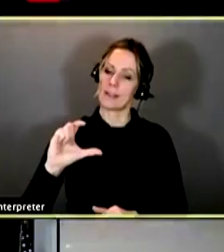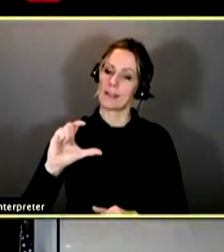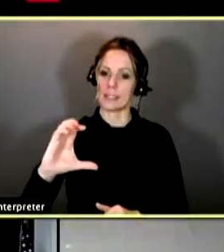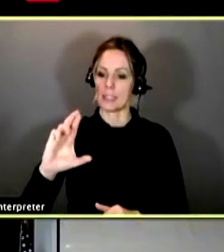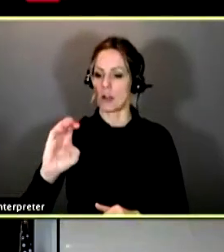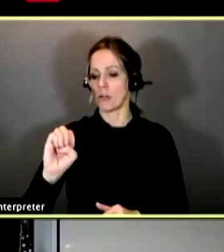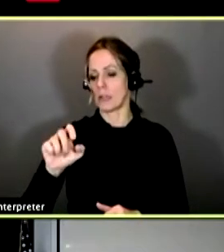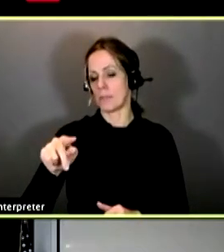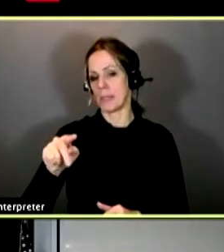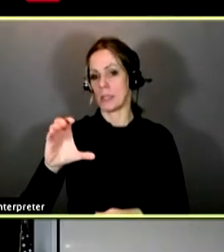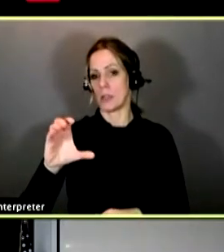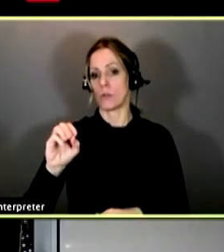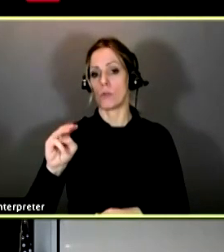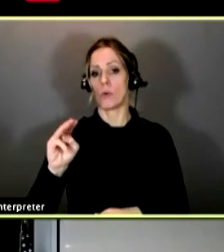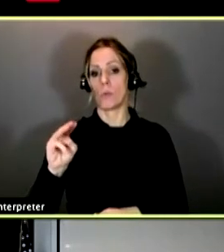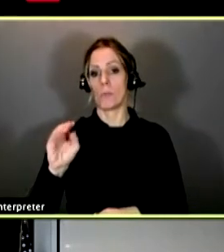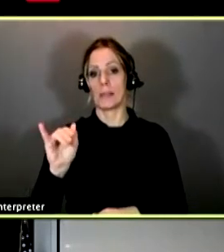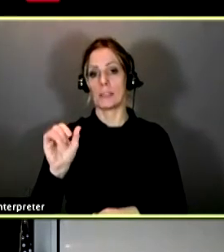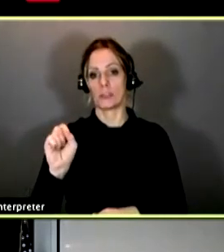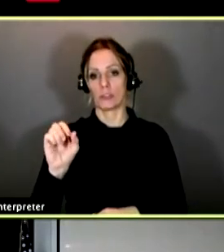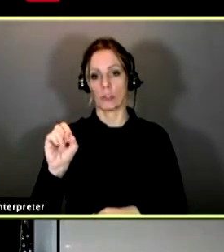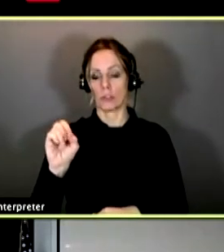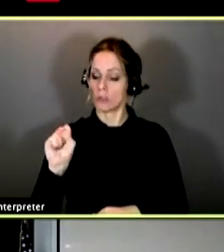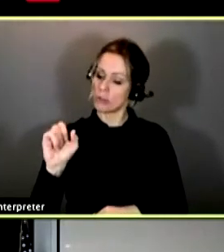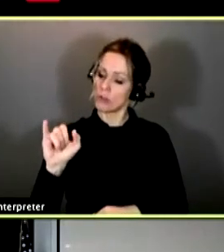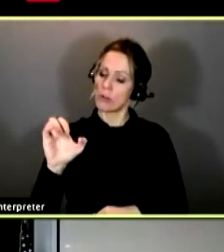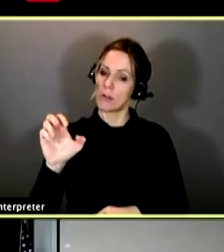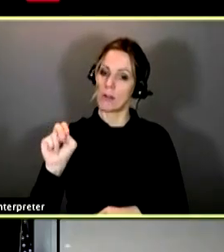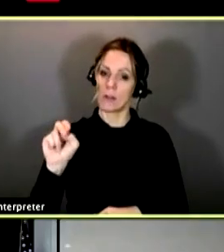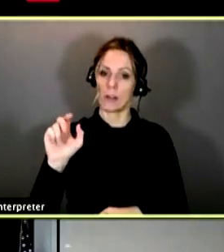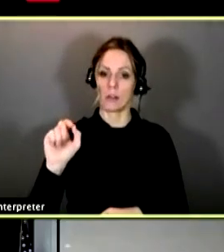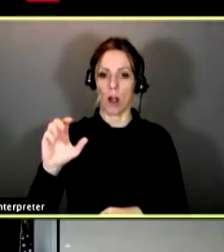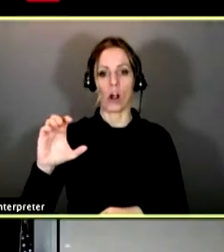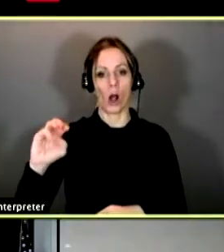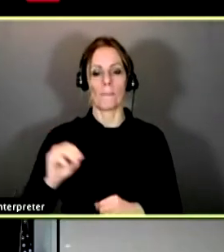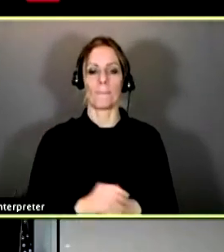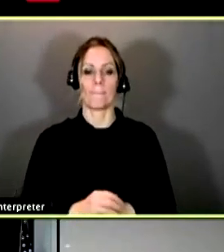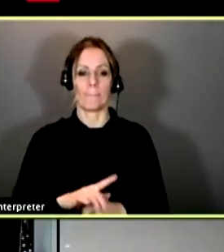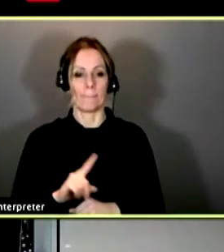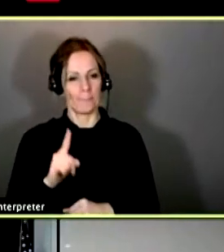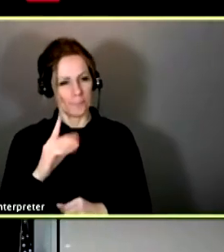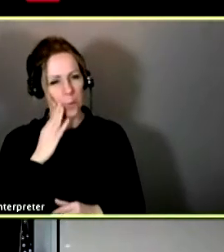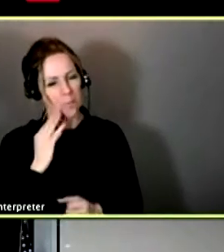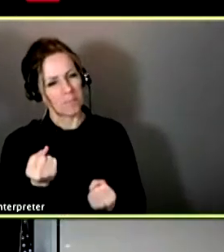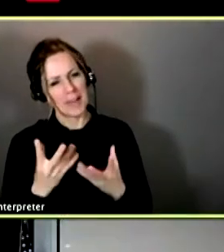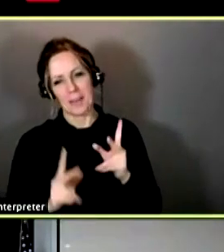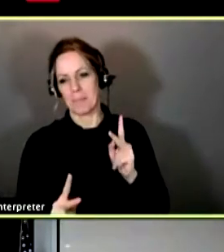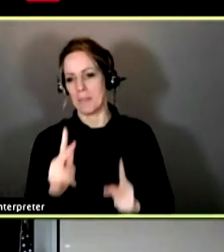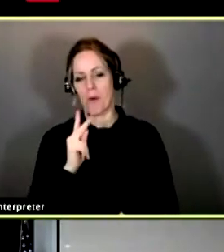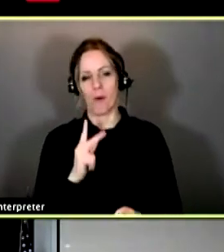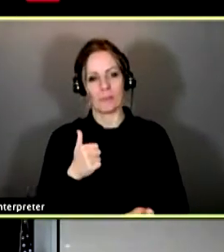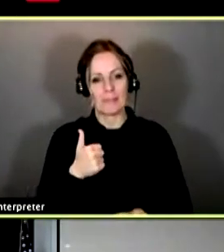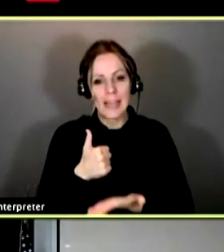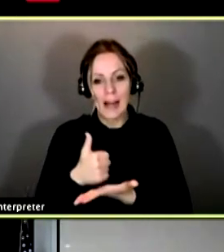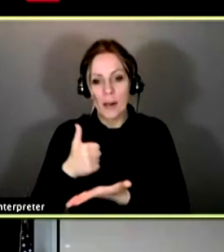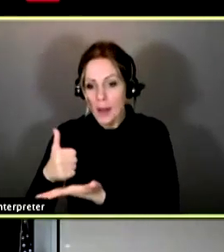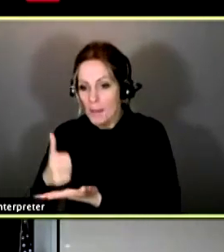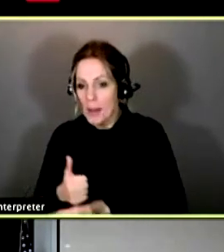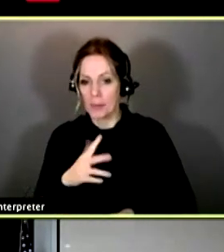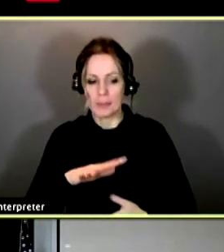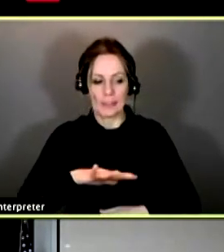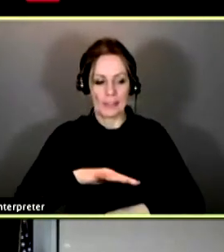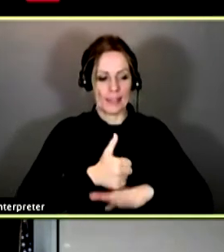slcrepcommission.com. As you might guess, a lot of people came together to make a program like this happen. I just want to quickly single out the folks